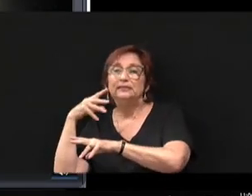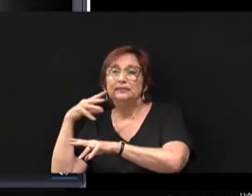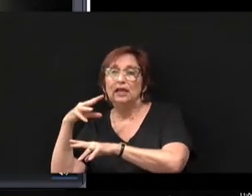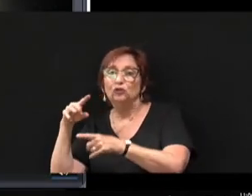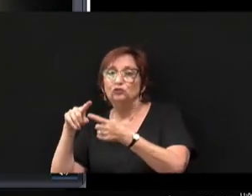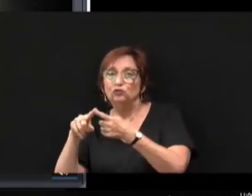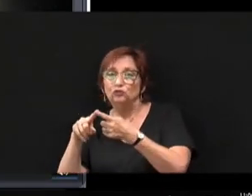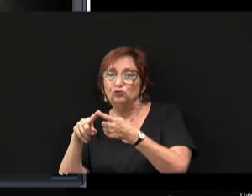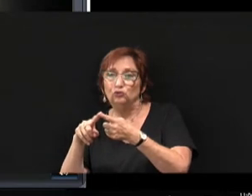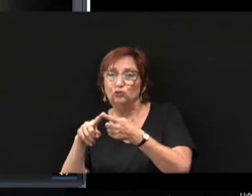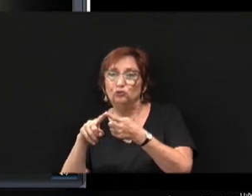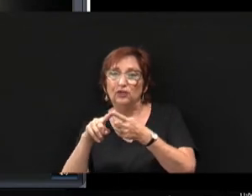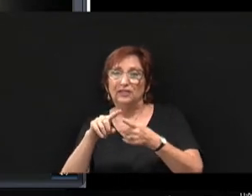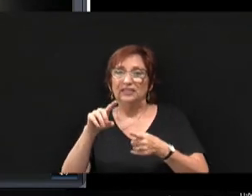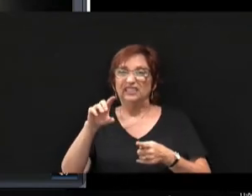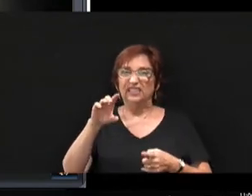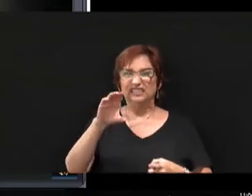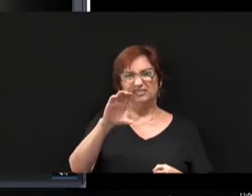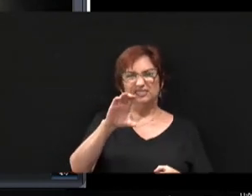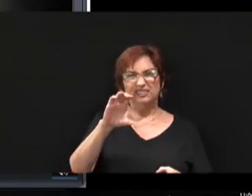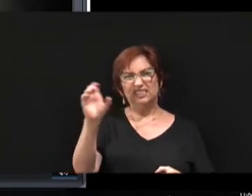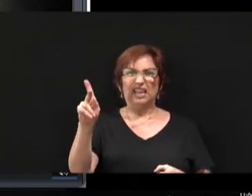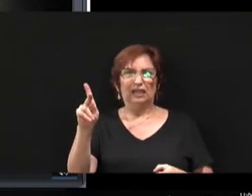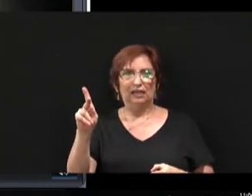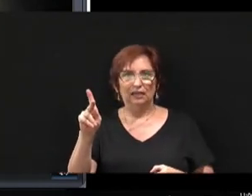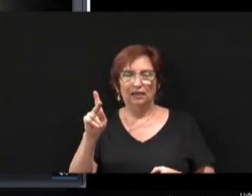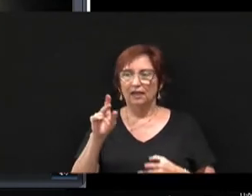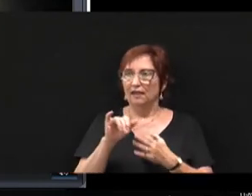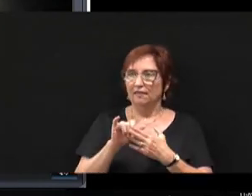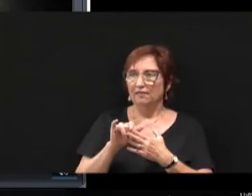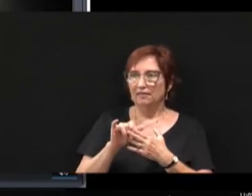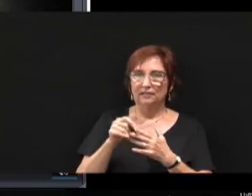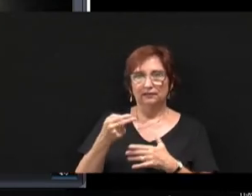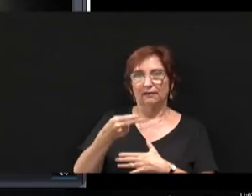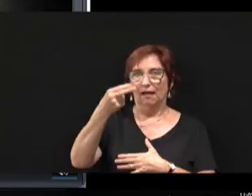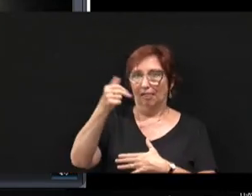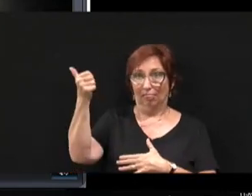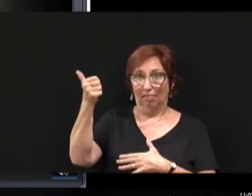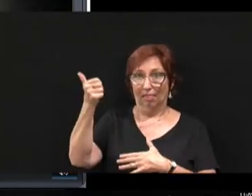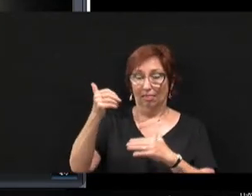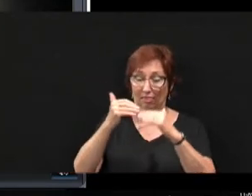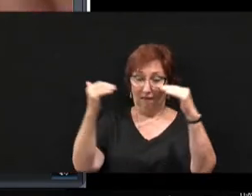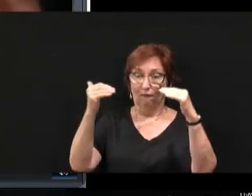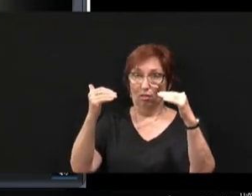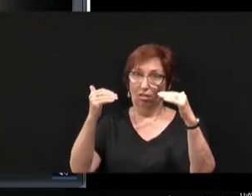word? Slick. That's a pretty high level phonemic awareness task.